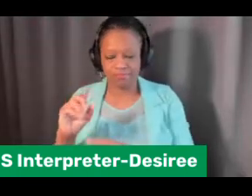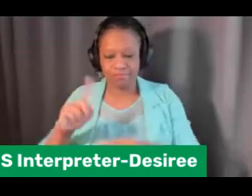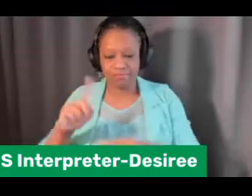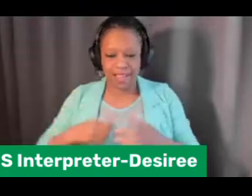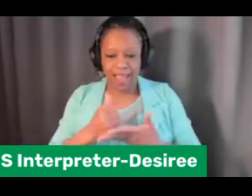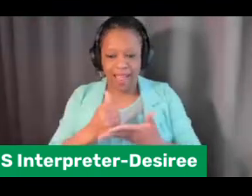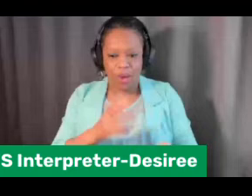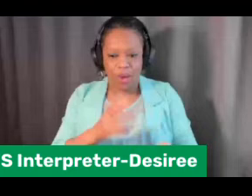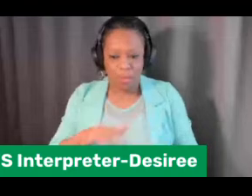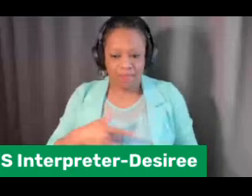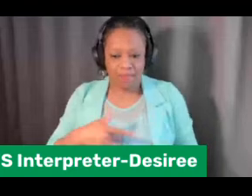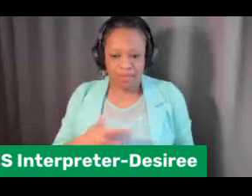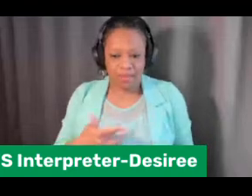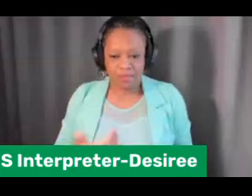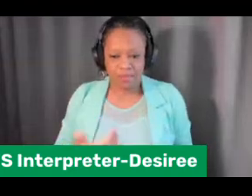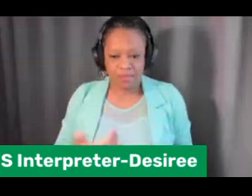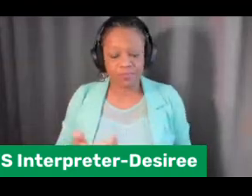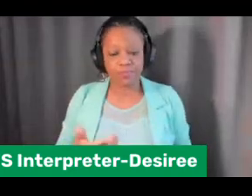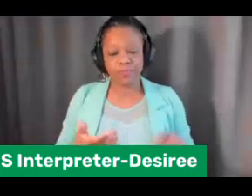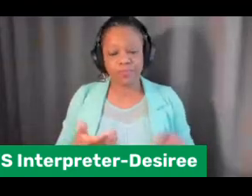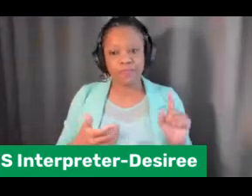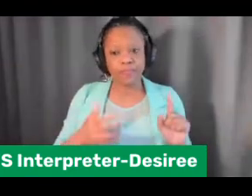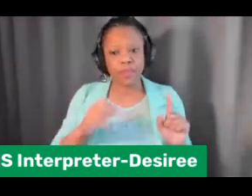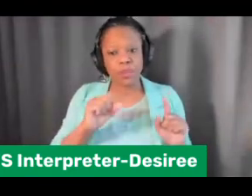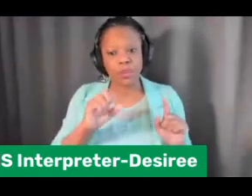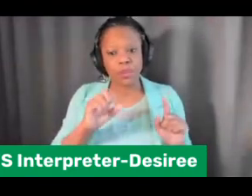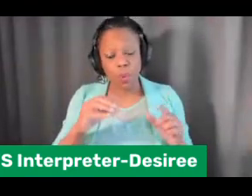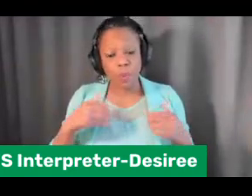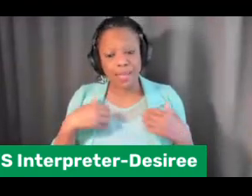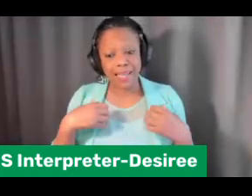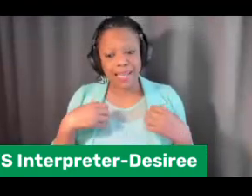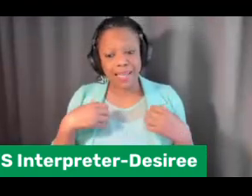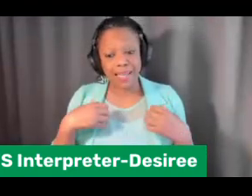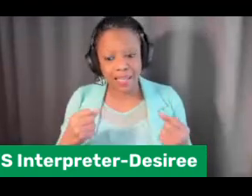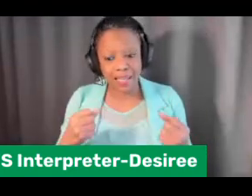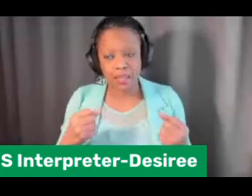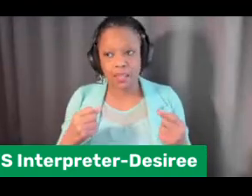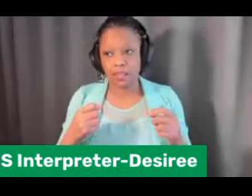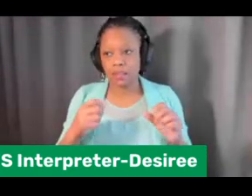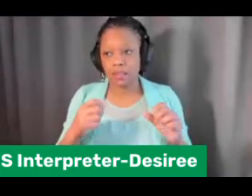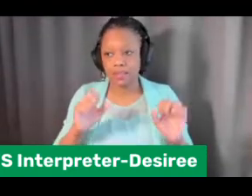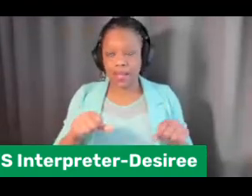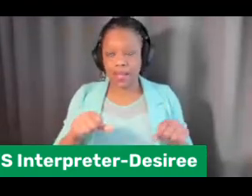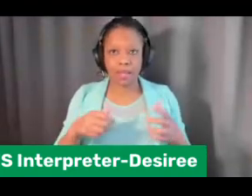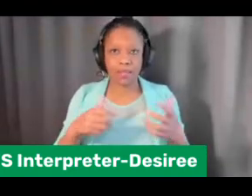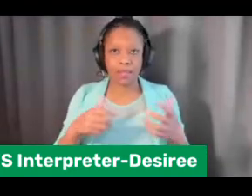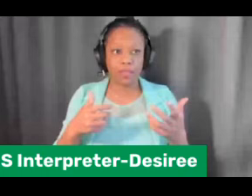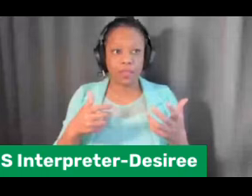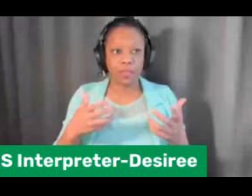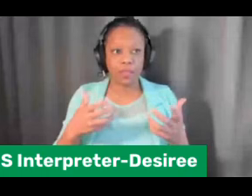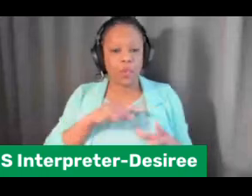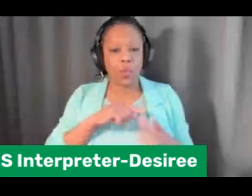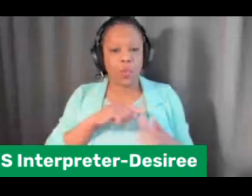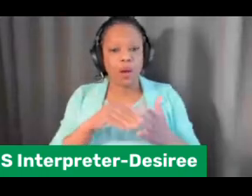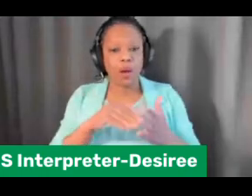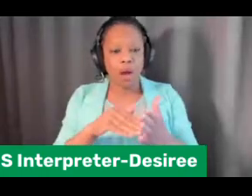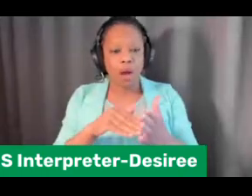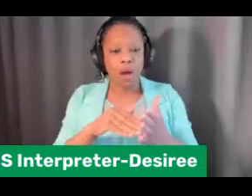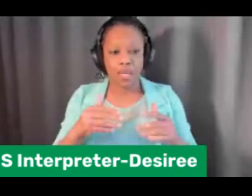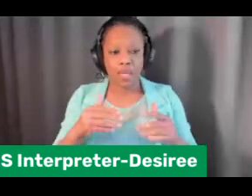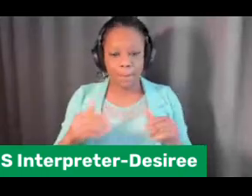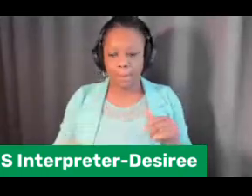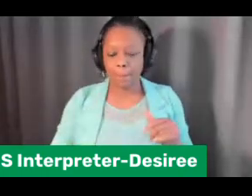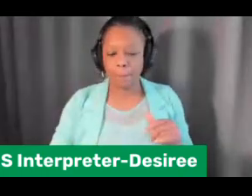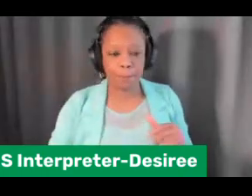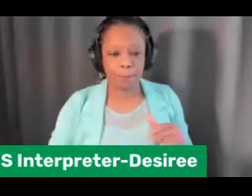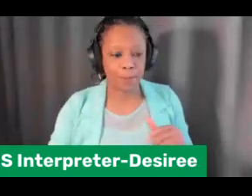actually turn our windows that we oftentimes project onto the world into mirrors to